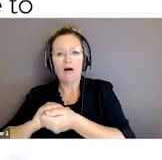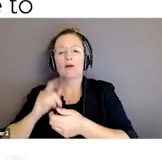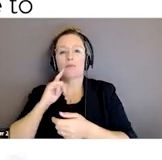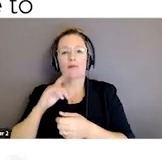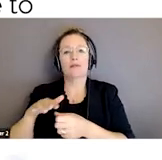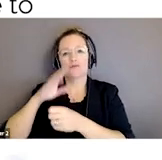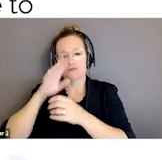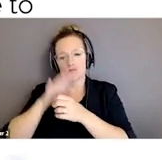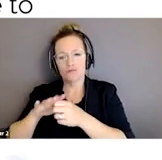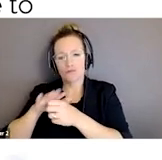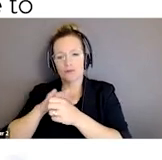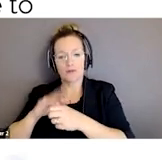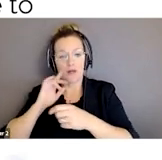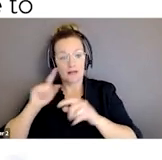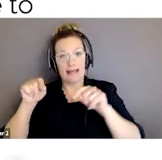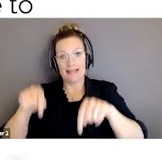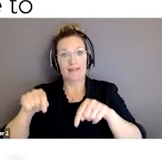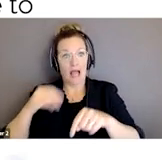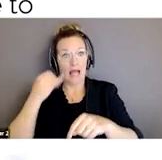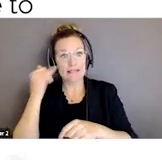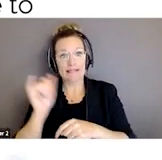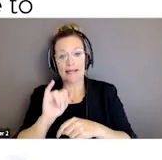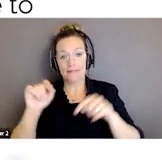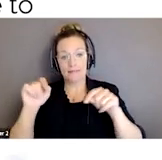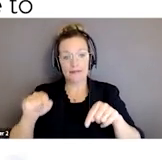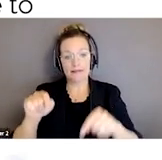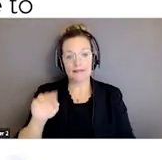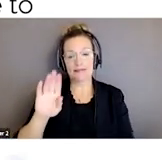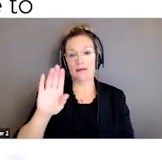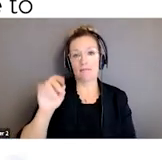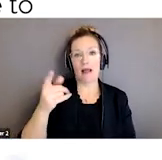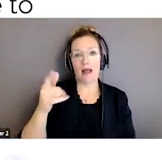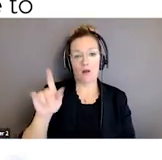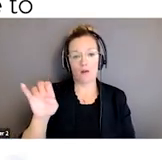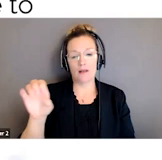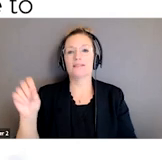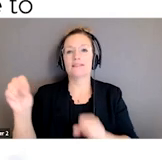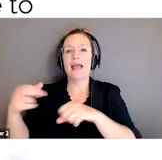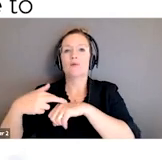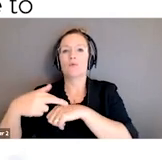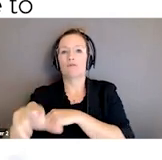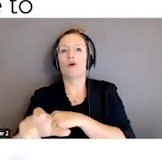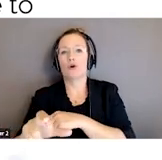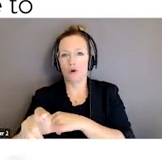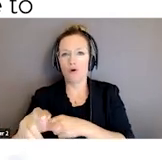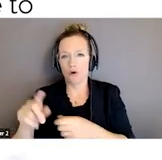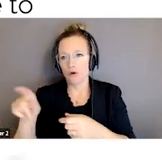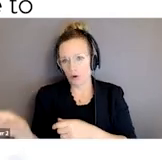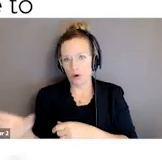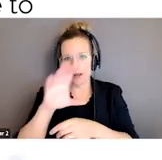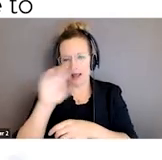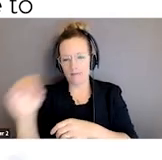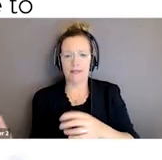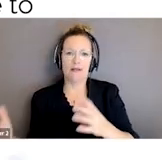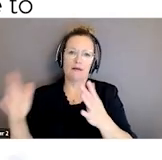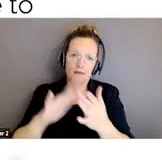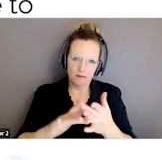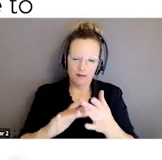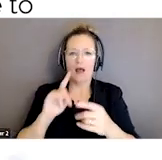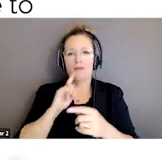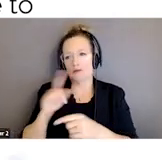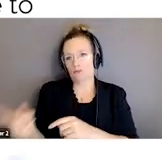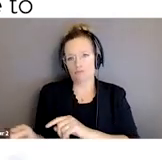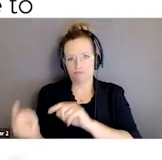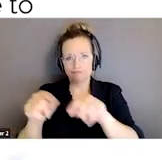such as Boundless Accelerator would provide a referral to IPON, and then the company would receive an